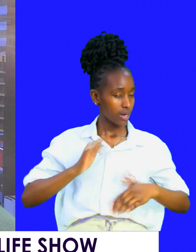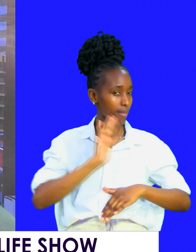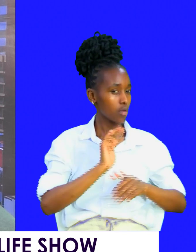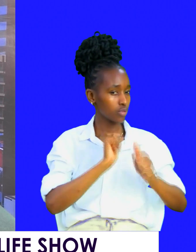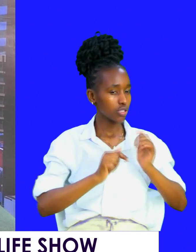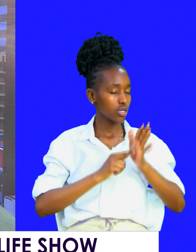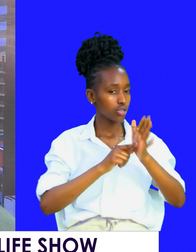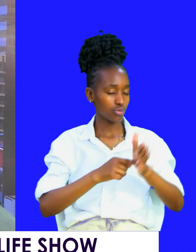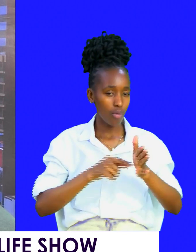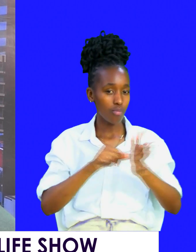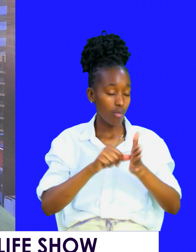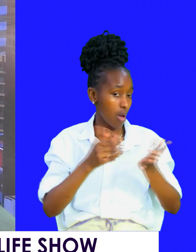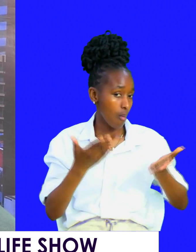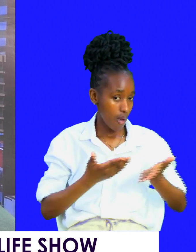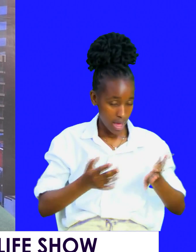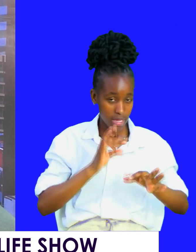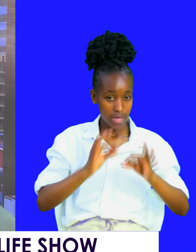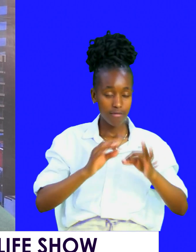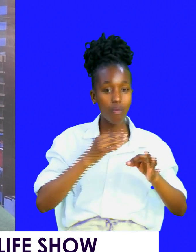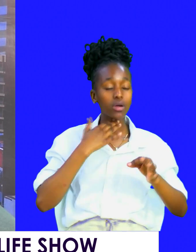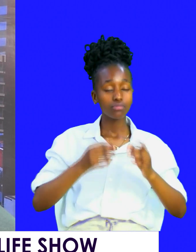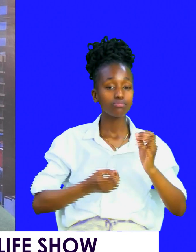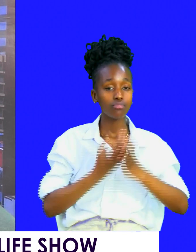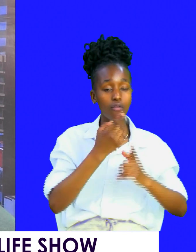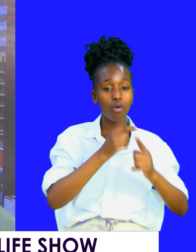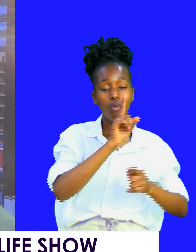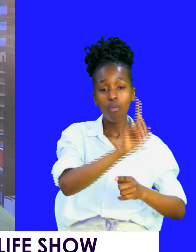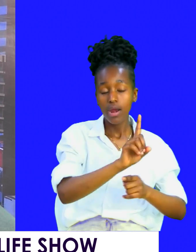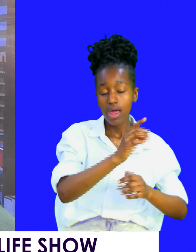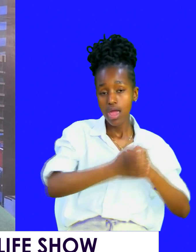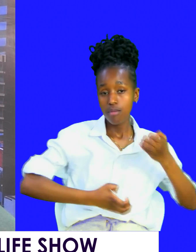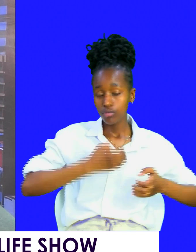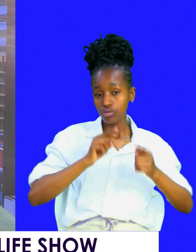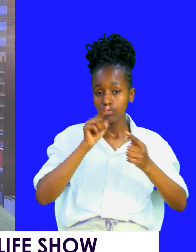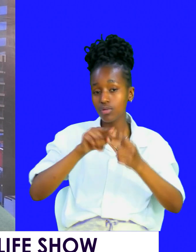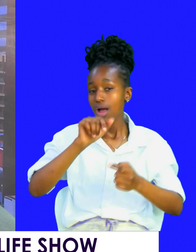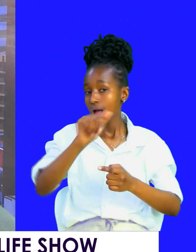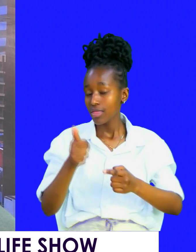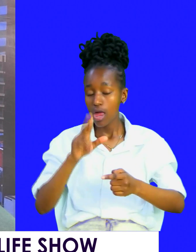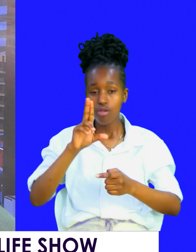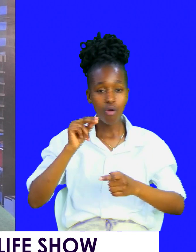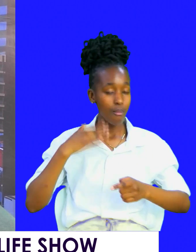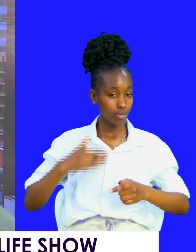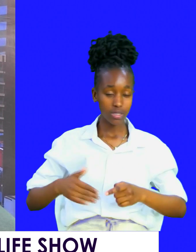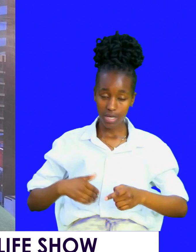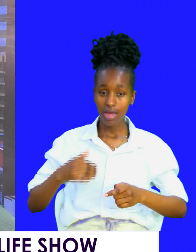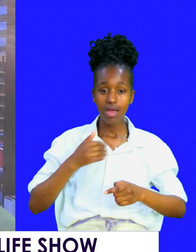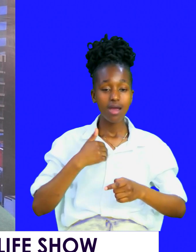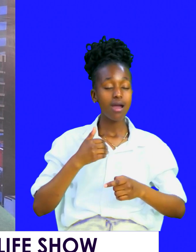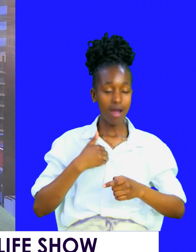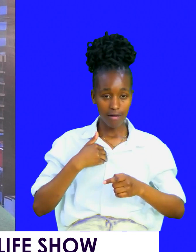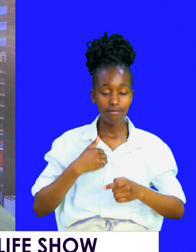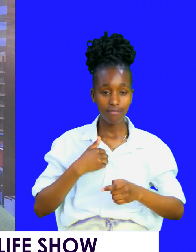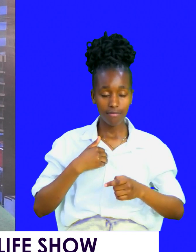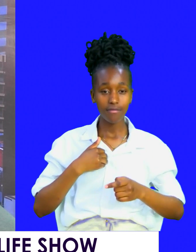for life. You need to grow from one emotion to the other emotion. None of us has reached. We